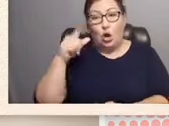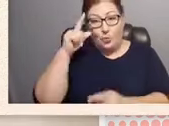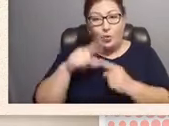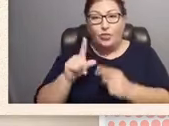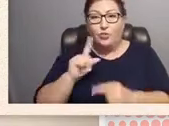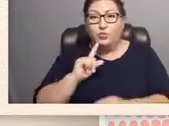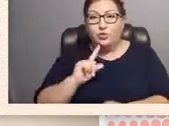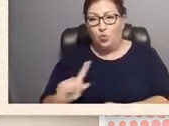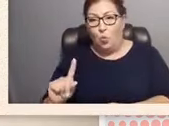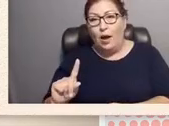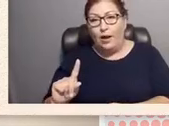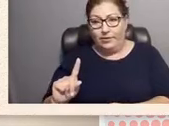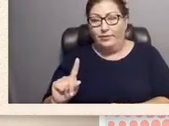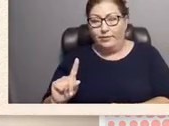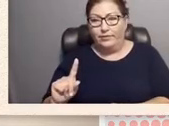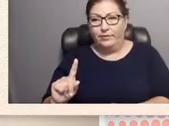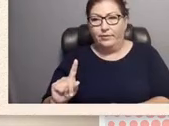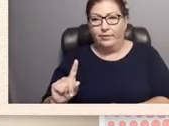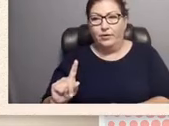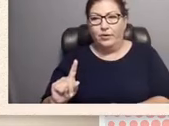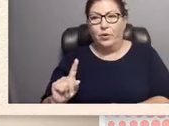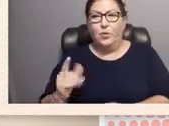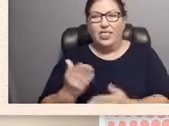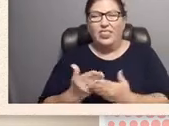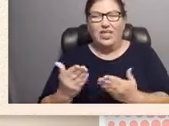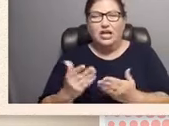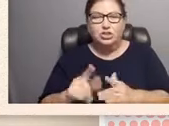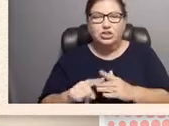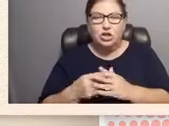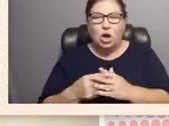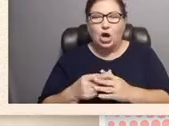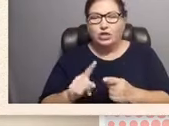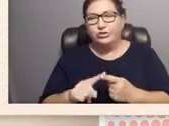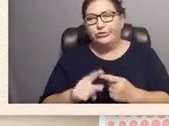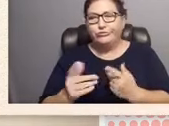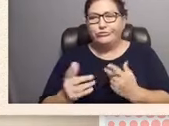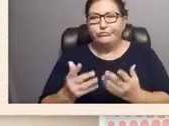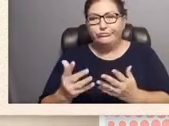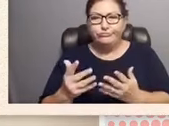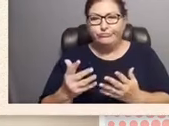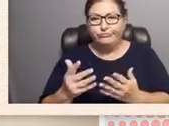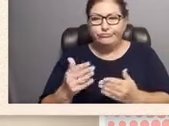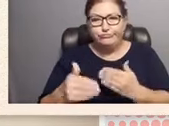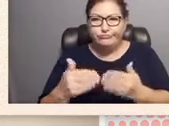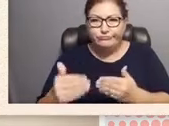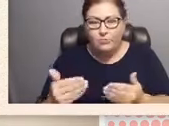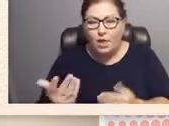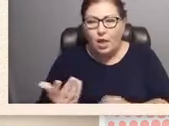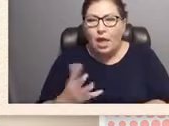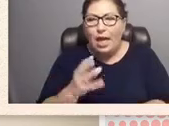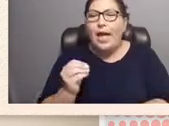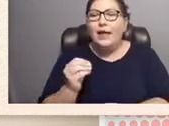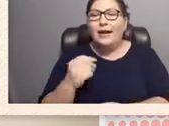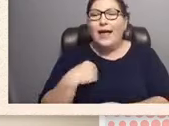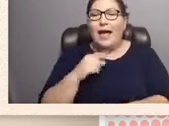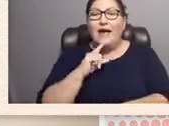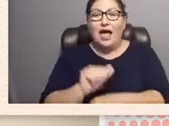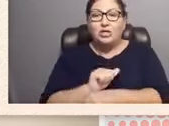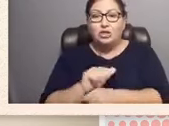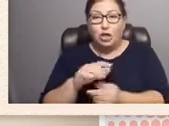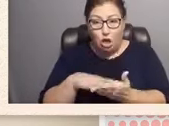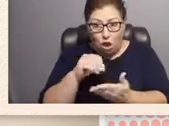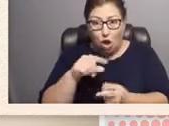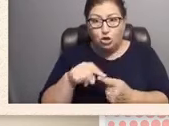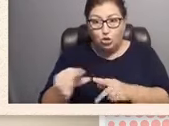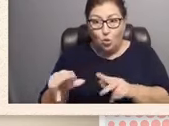when things started to sort of go along the line there, and I actually learned to walk